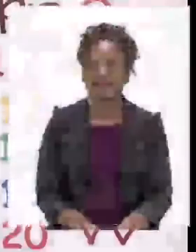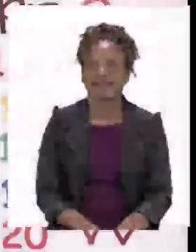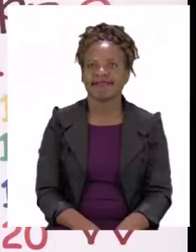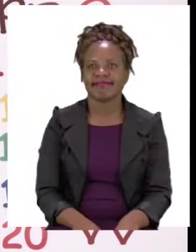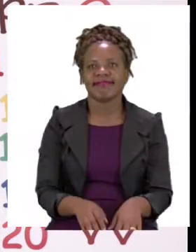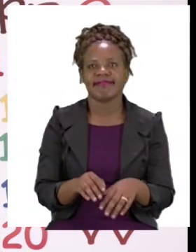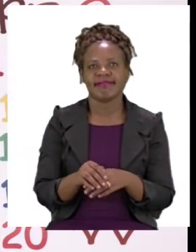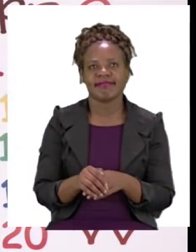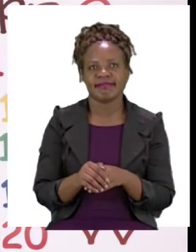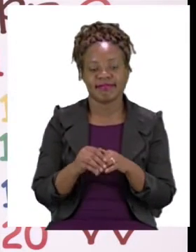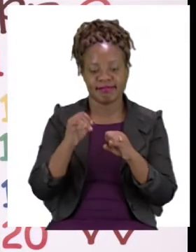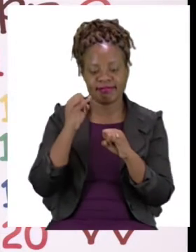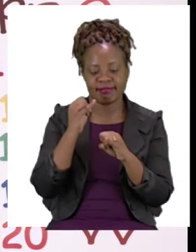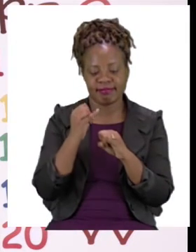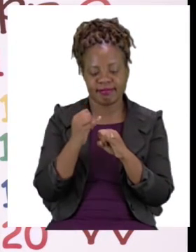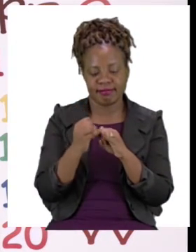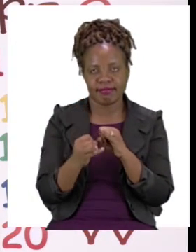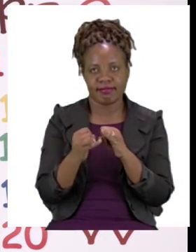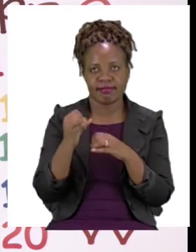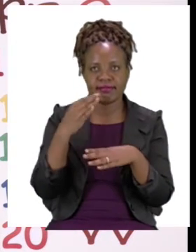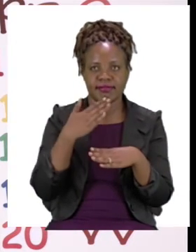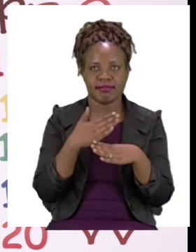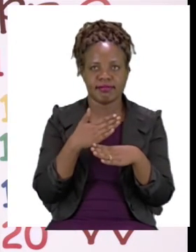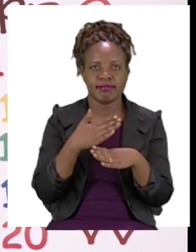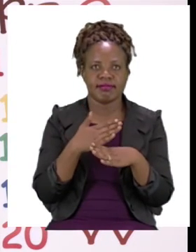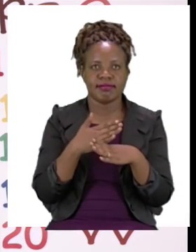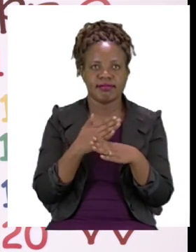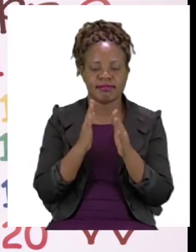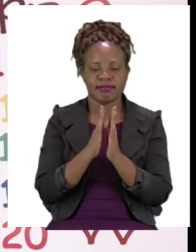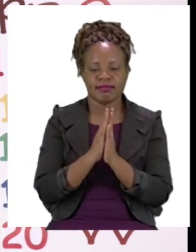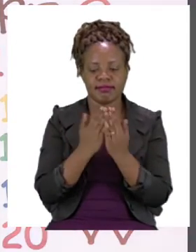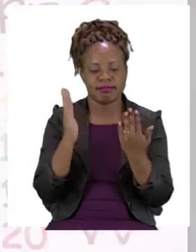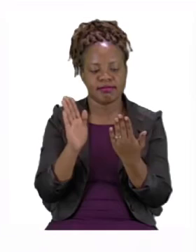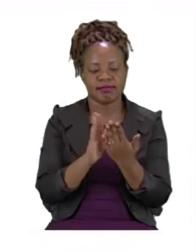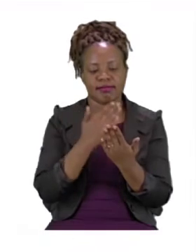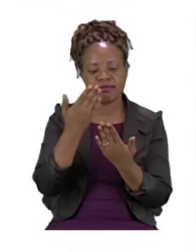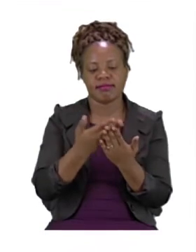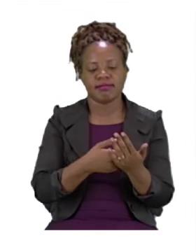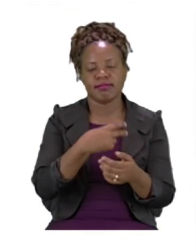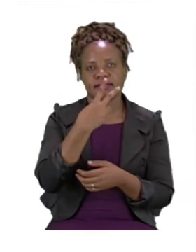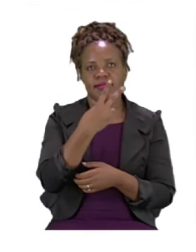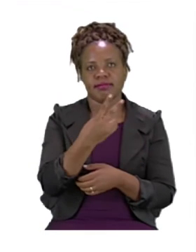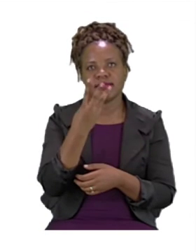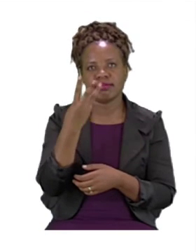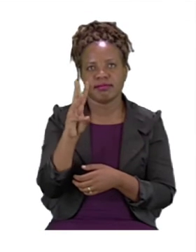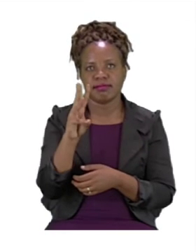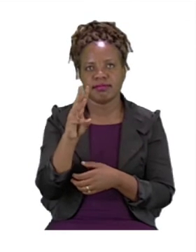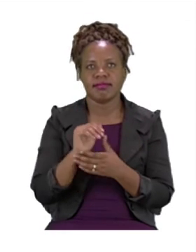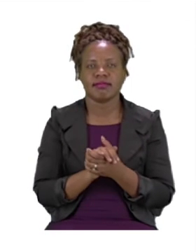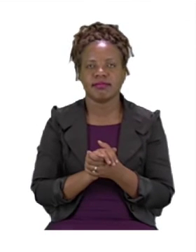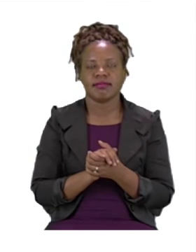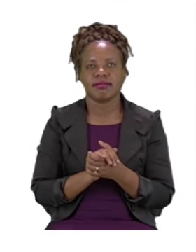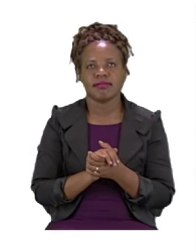For our last exercise, boys and girls, let's turn to page 26. On page 26, we